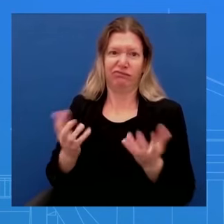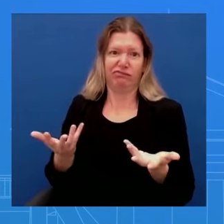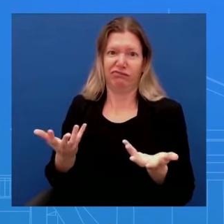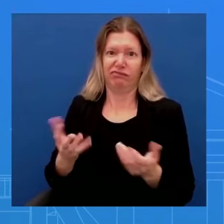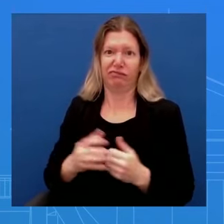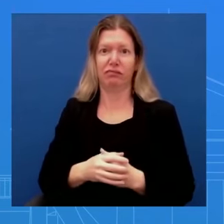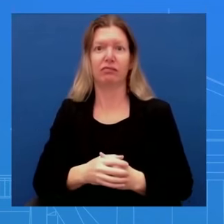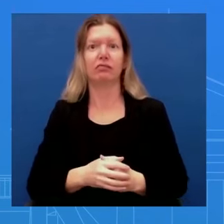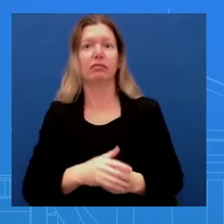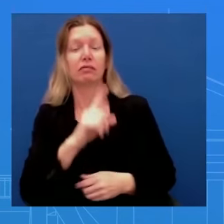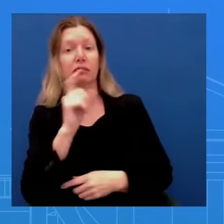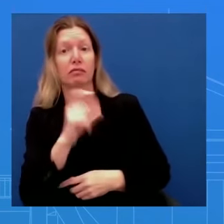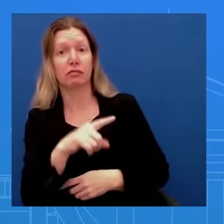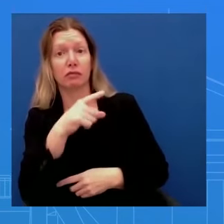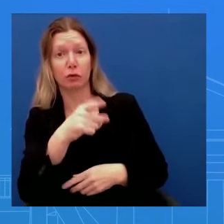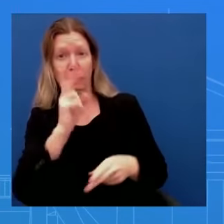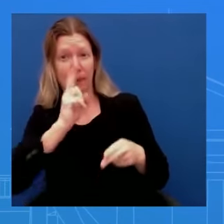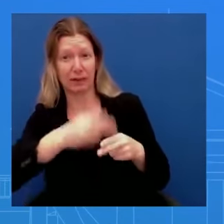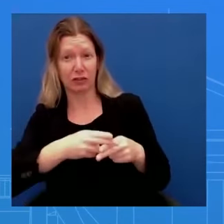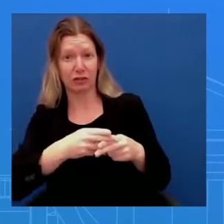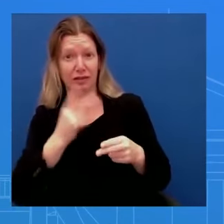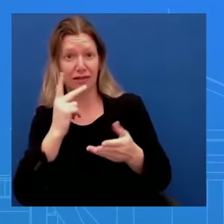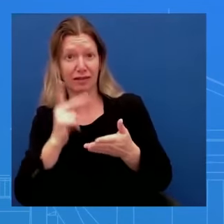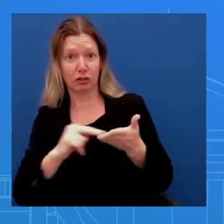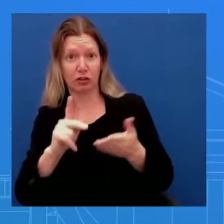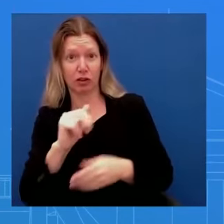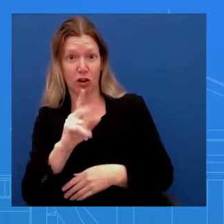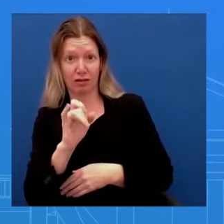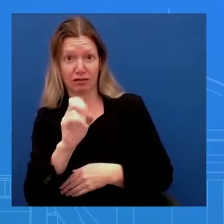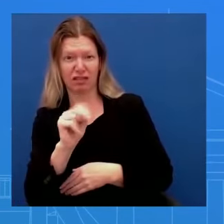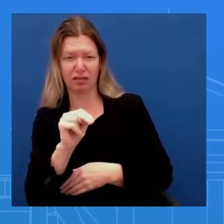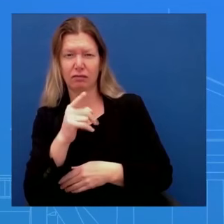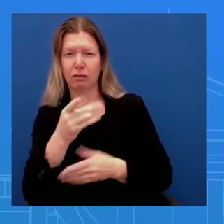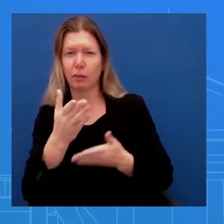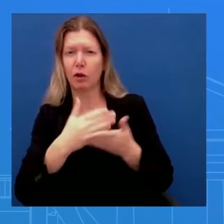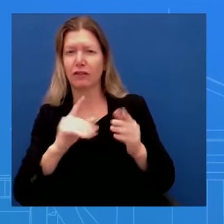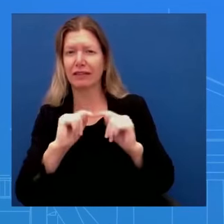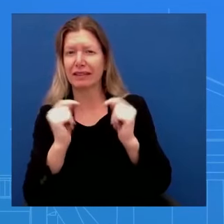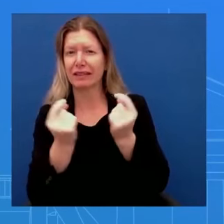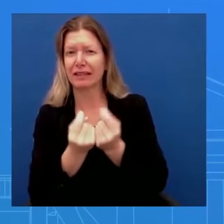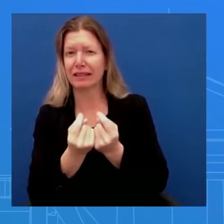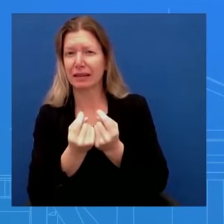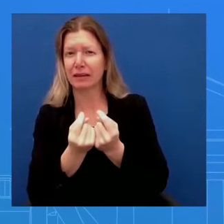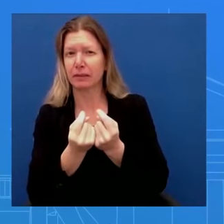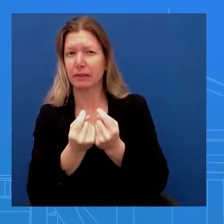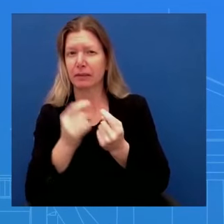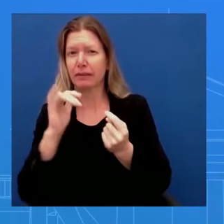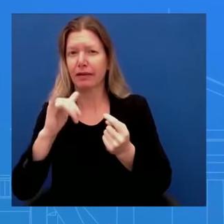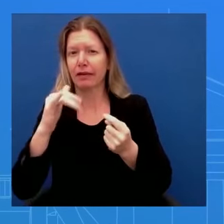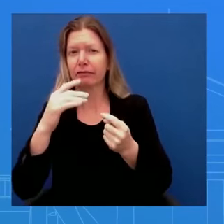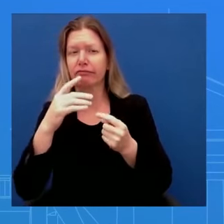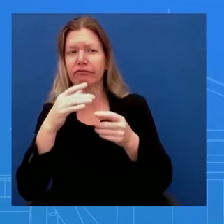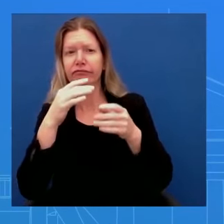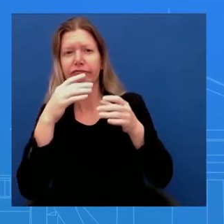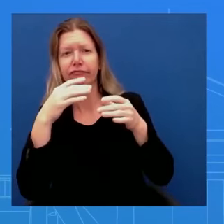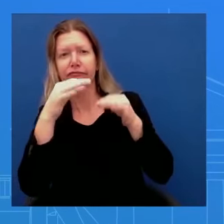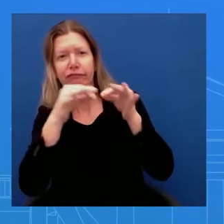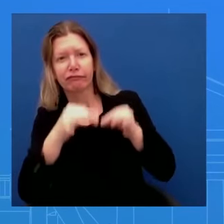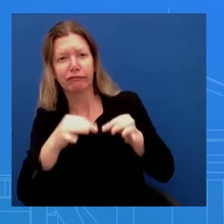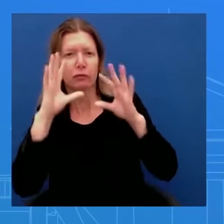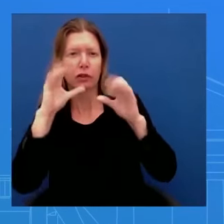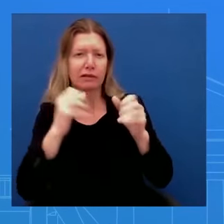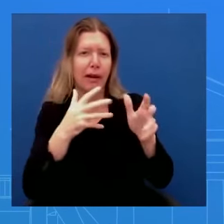Austin was part of the team briefing the president yesterday on the Houthis. I just wanted to ask you if you're